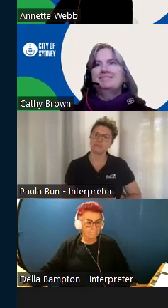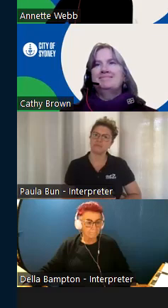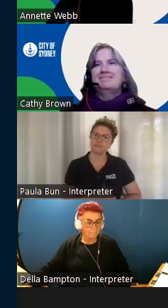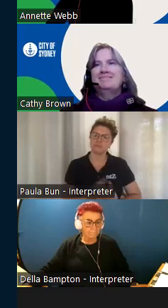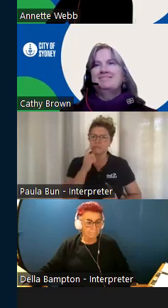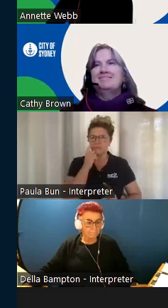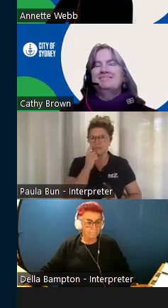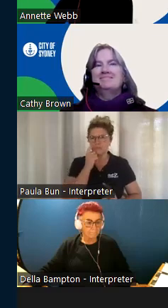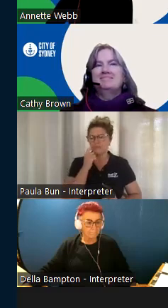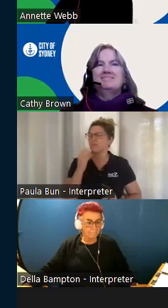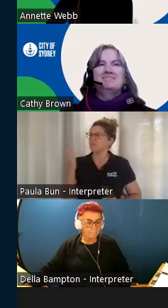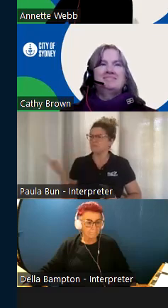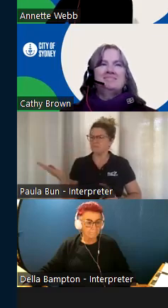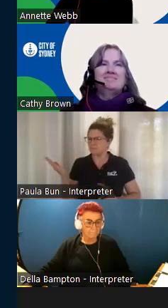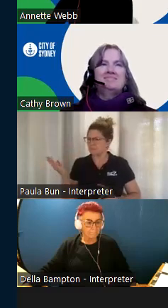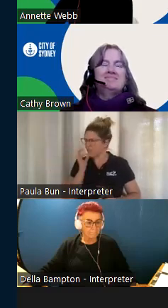I don't know off the top of my head, but